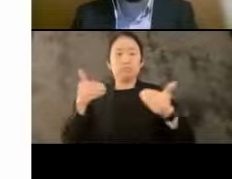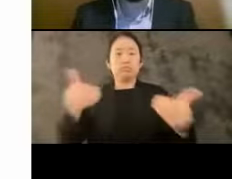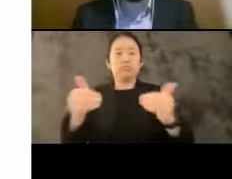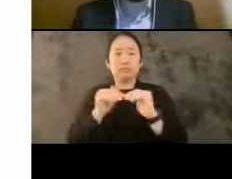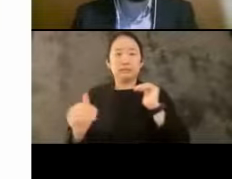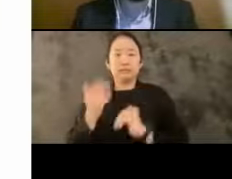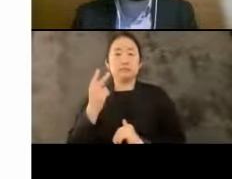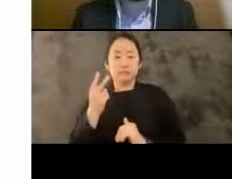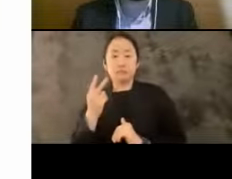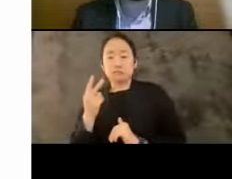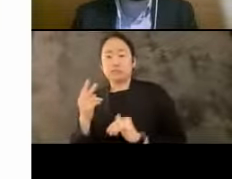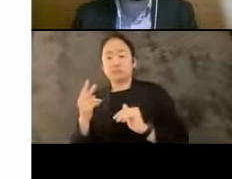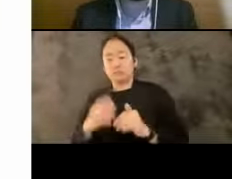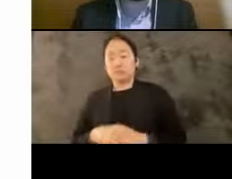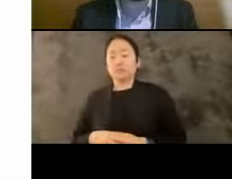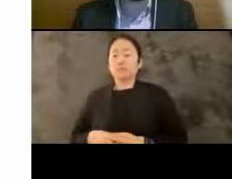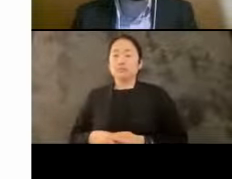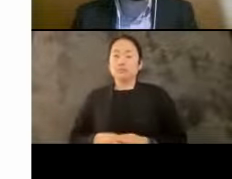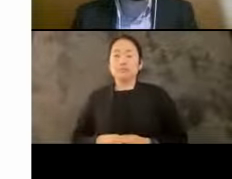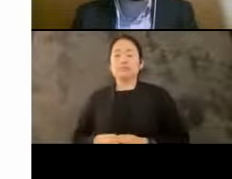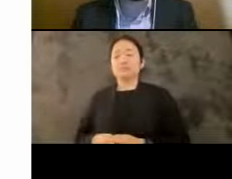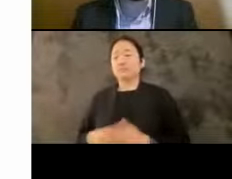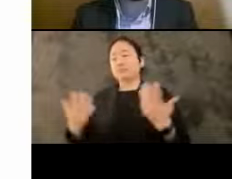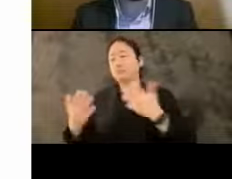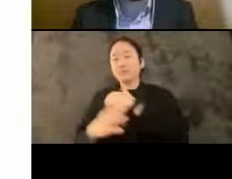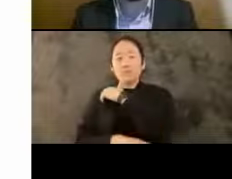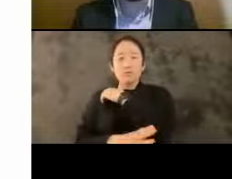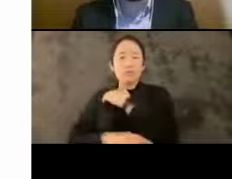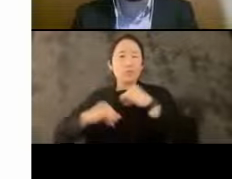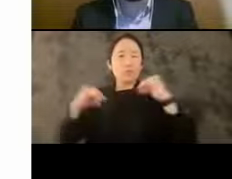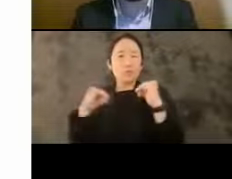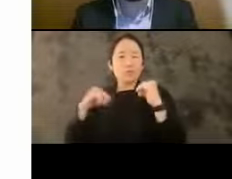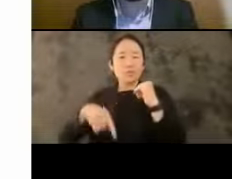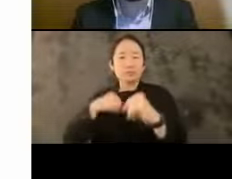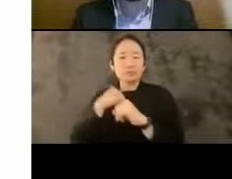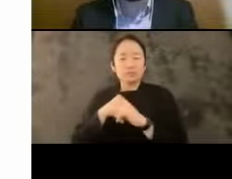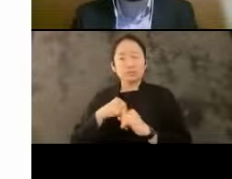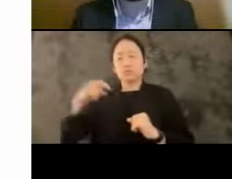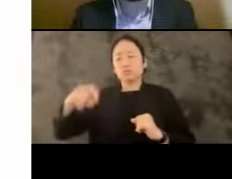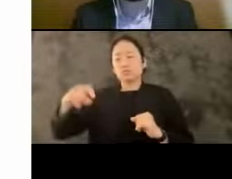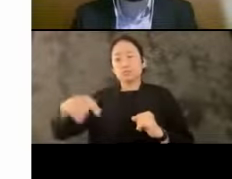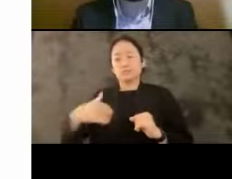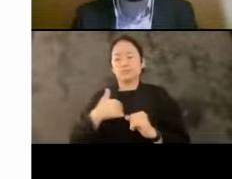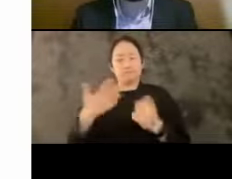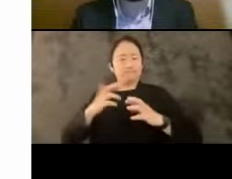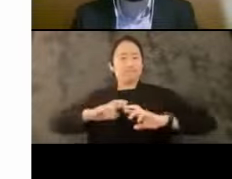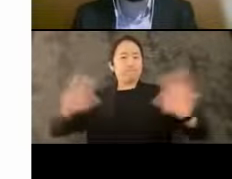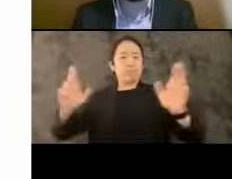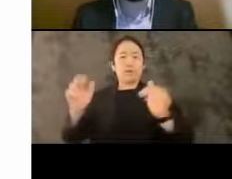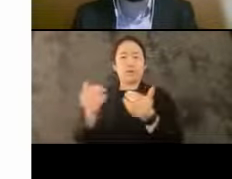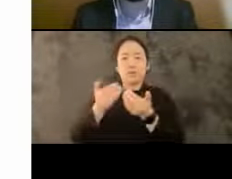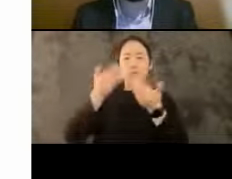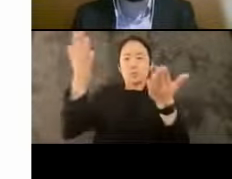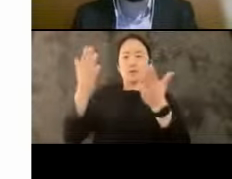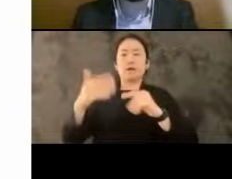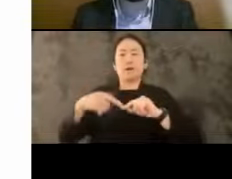And so by the fall winter of this year, we should have a recommended route in transit type